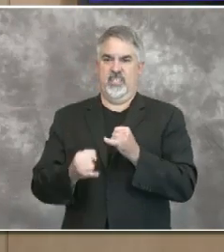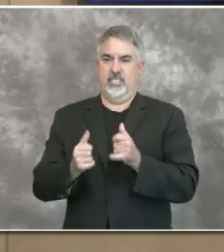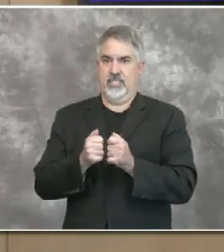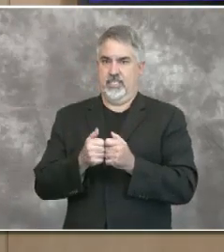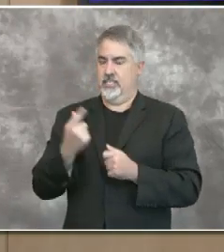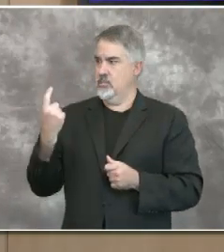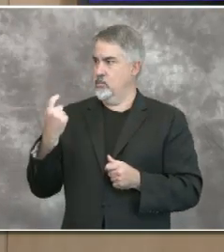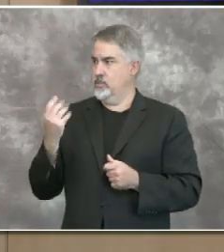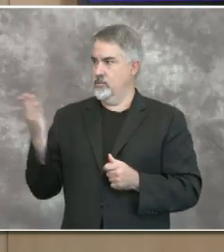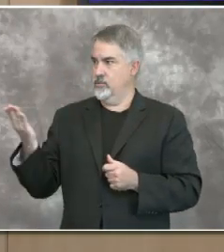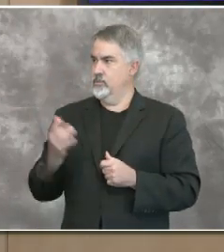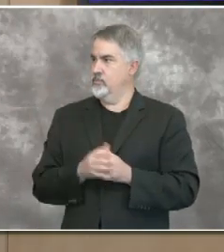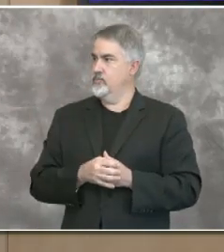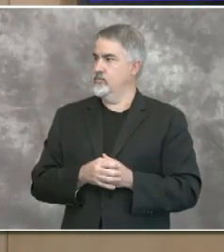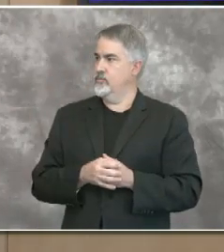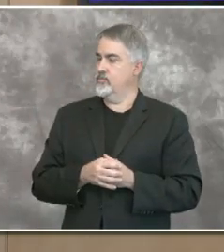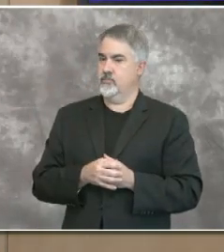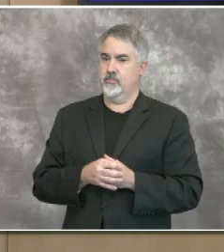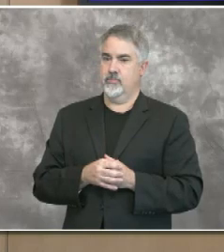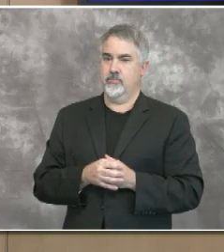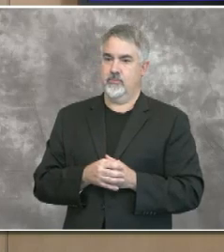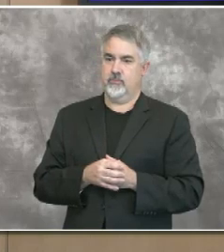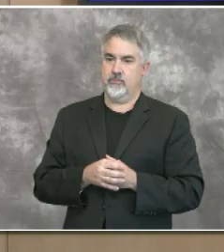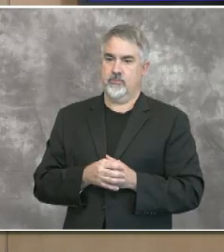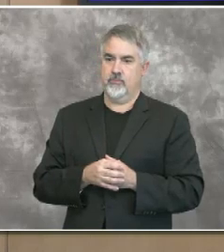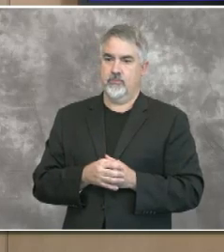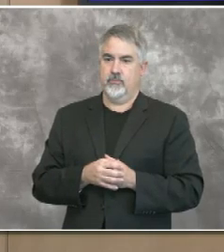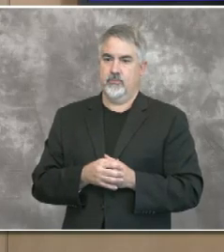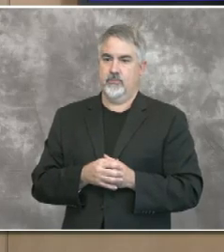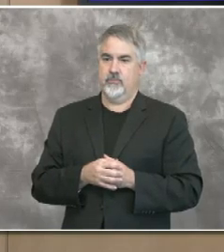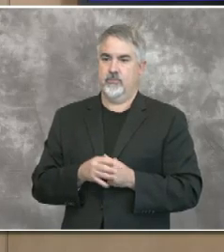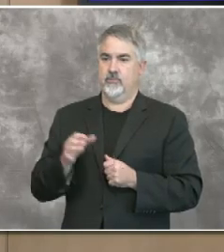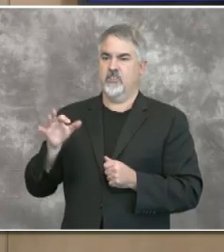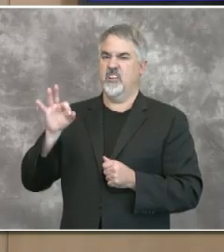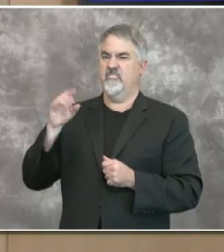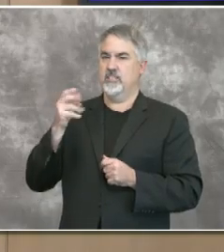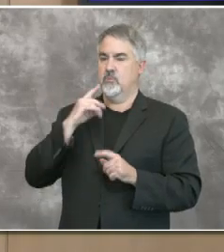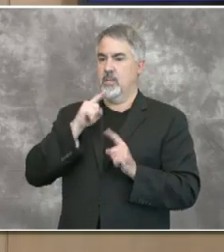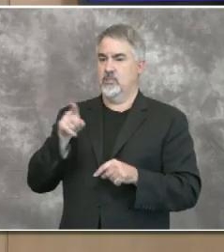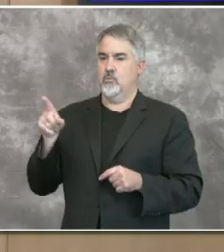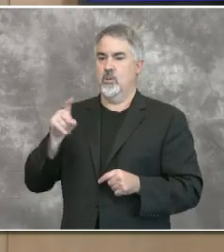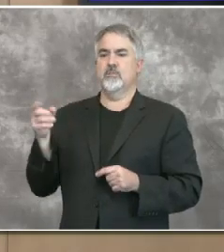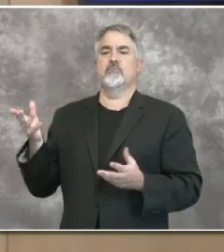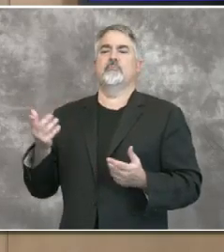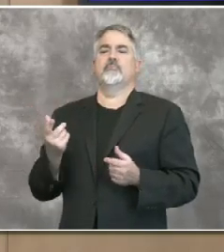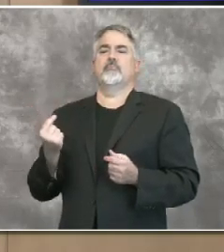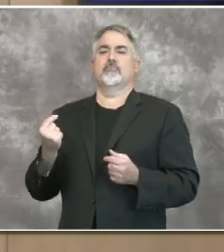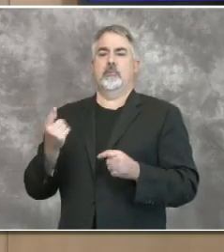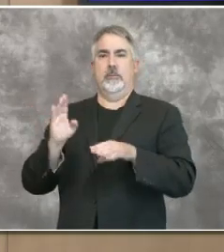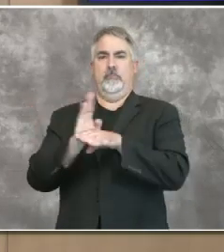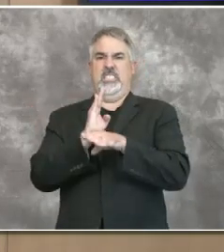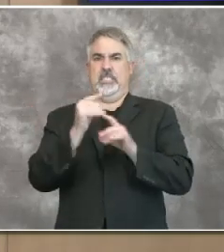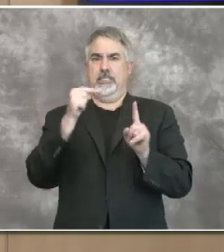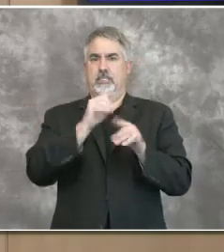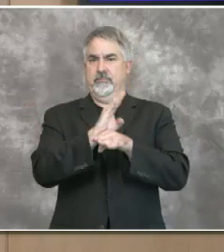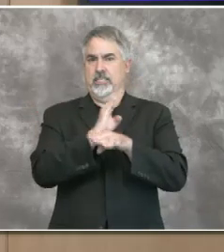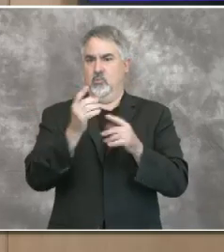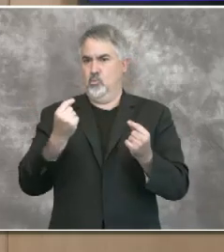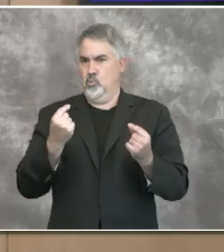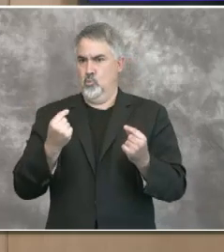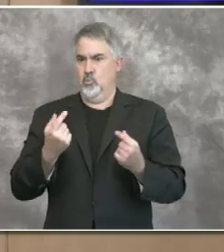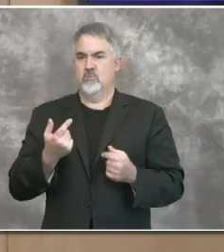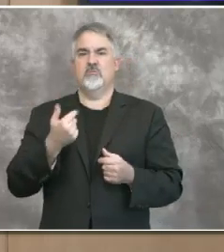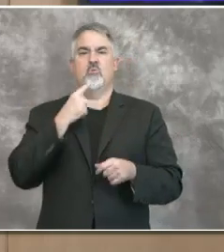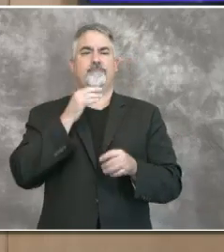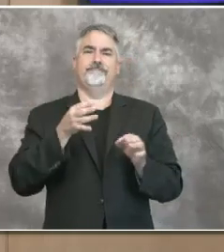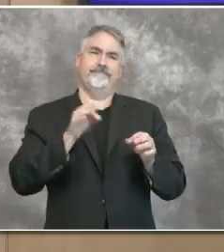essential businesses, and Supervisor Fletcher is going to respond to that question. This is from David from Channel 8. Can you tell me